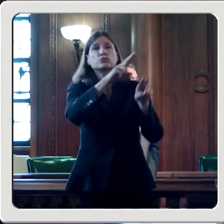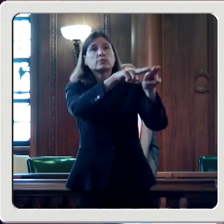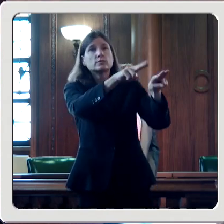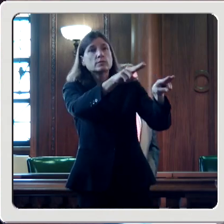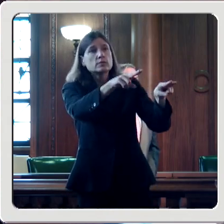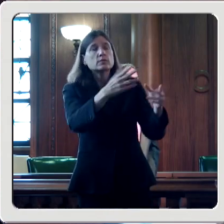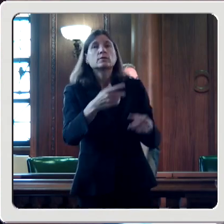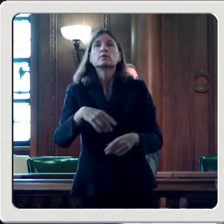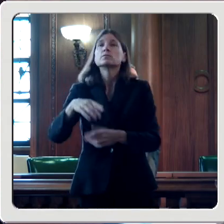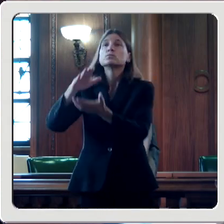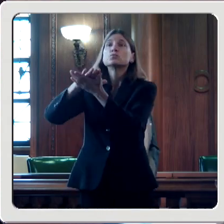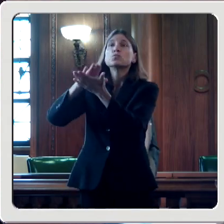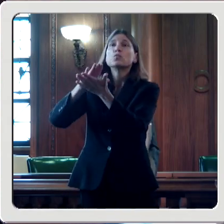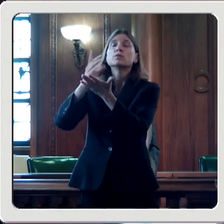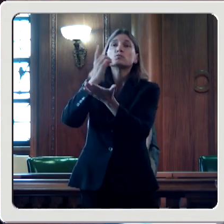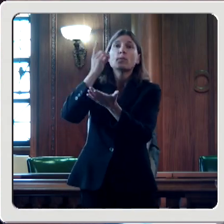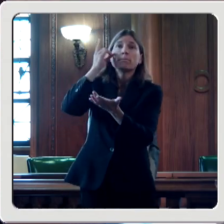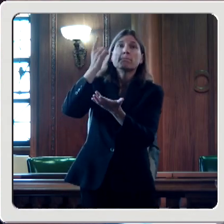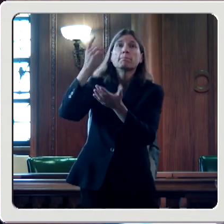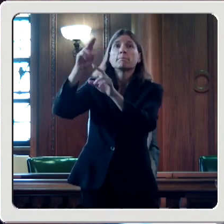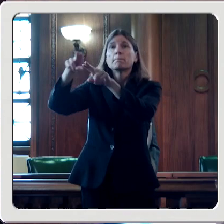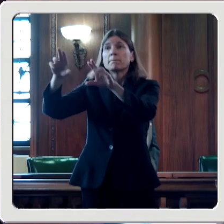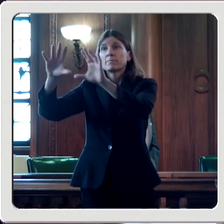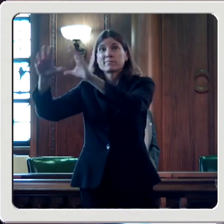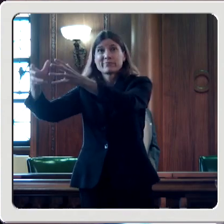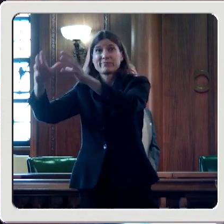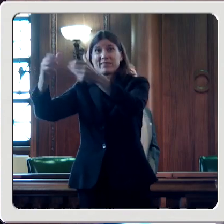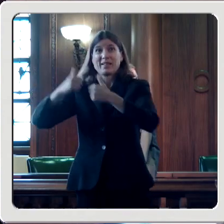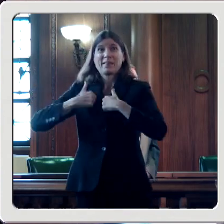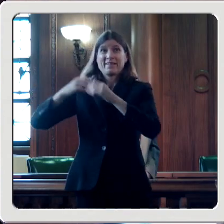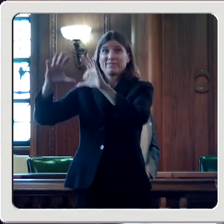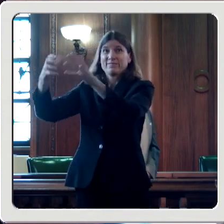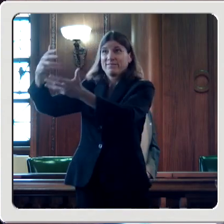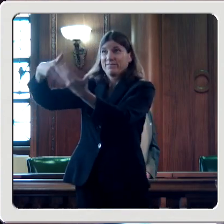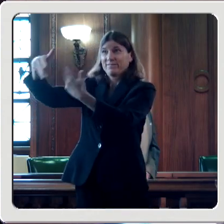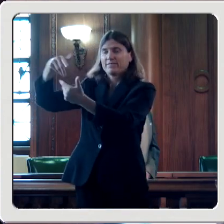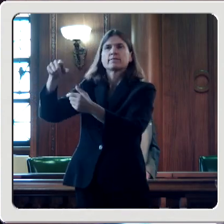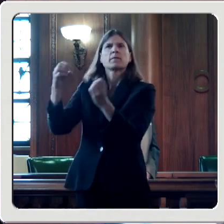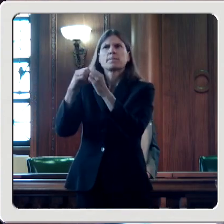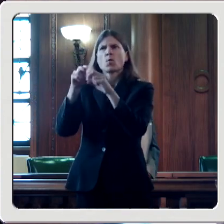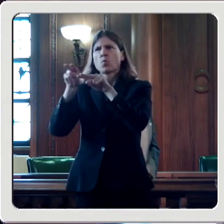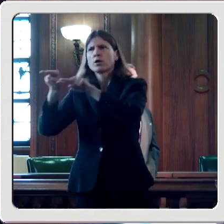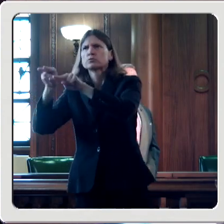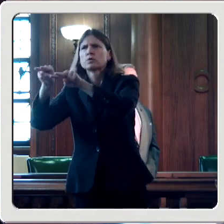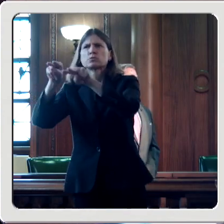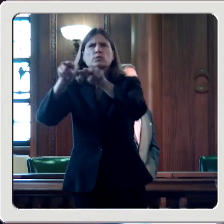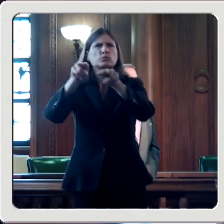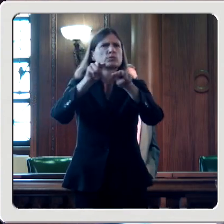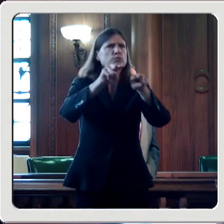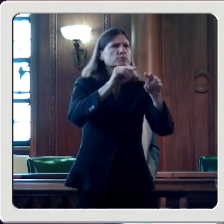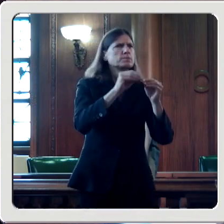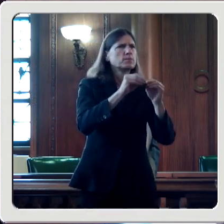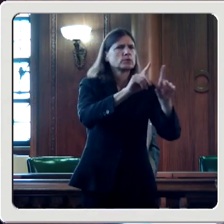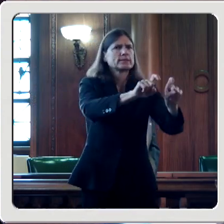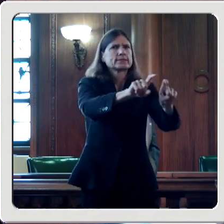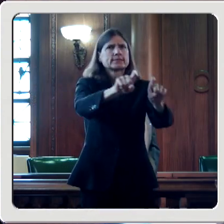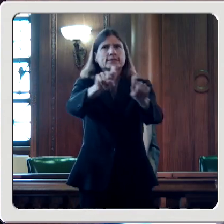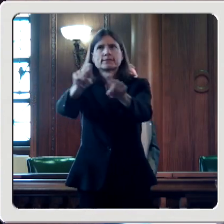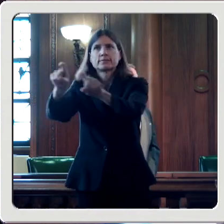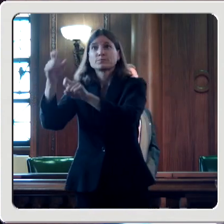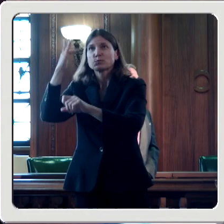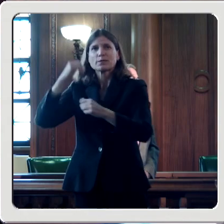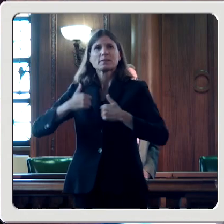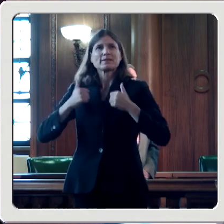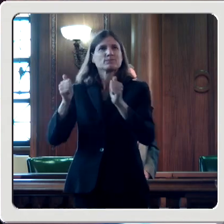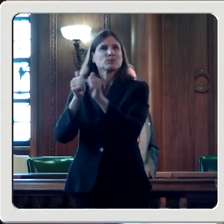important, as it seems that the surveillance testing that's been done amongst staff and residents of skilled nursing and long-term care